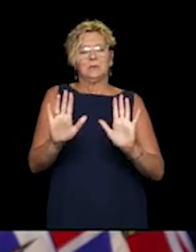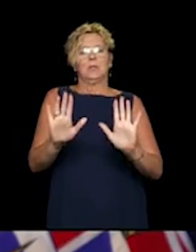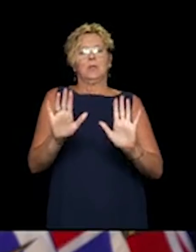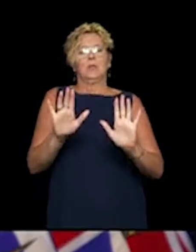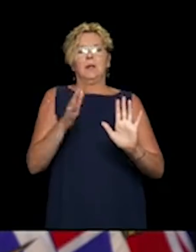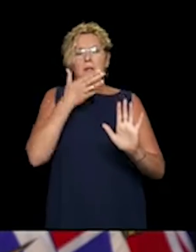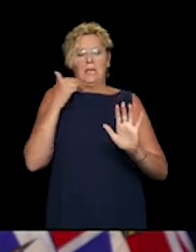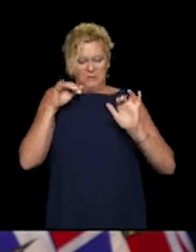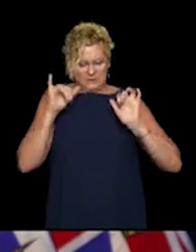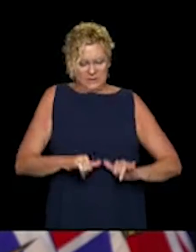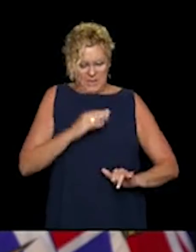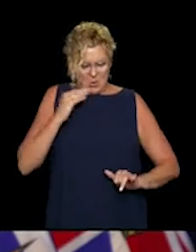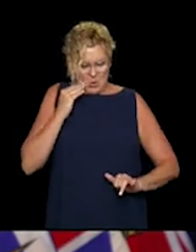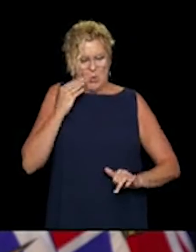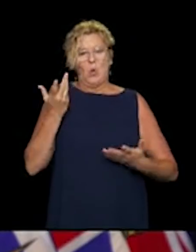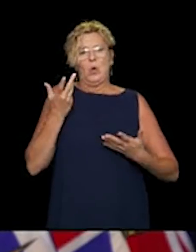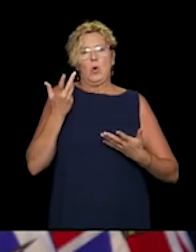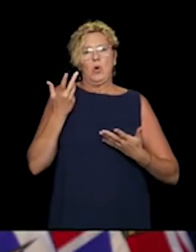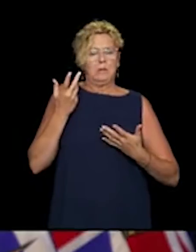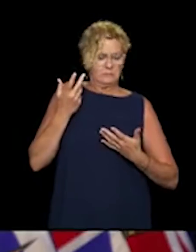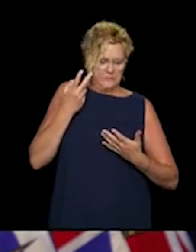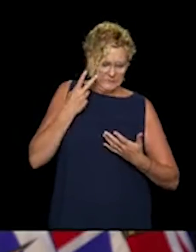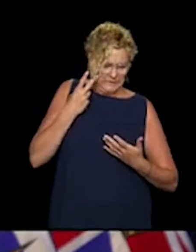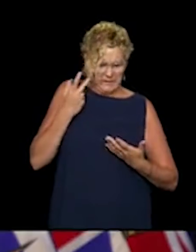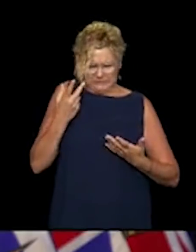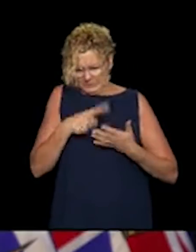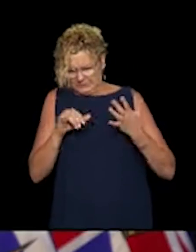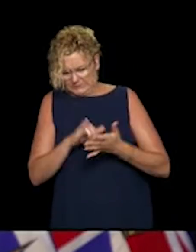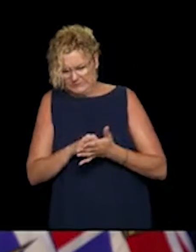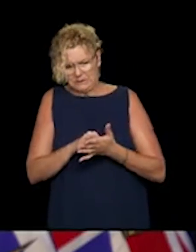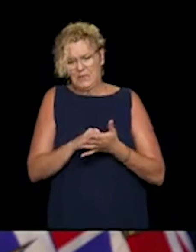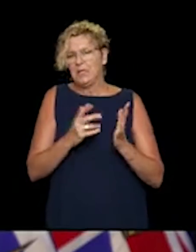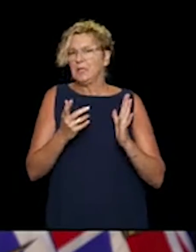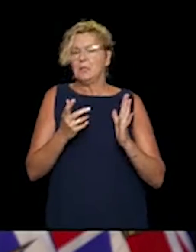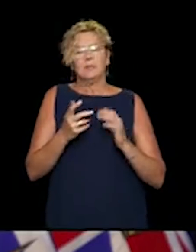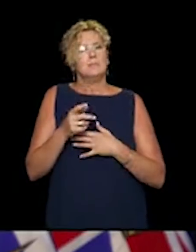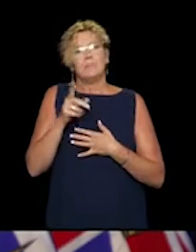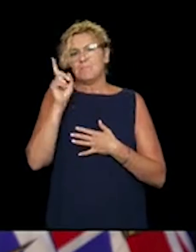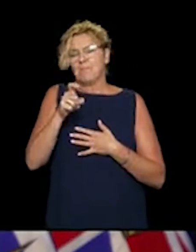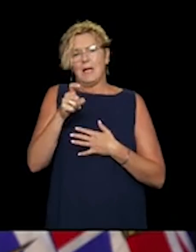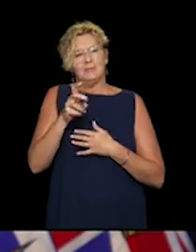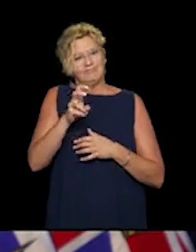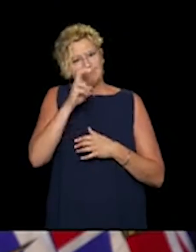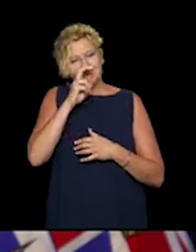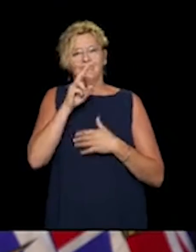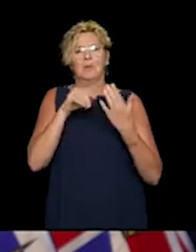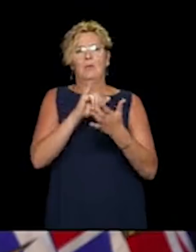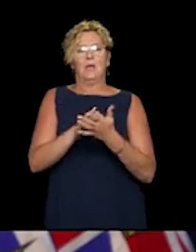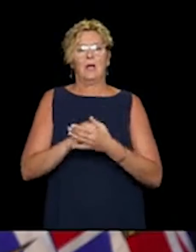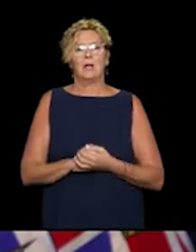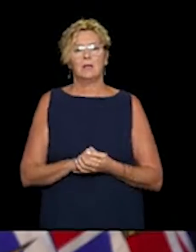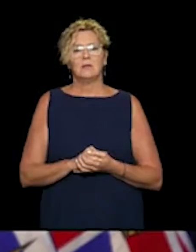that. But the bar to stay home needs to be lower than we have ever had it before, for us and for everyone